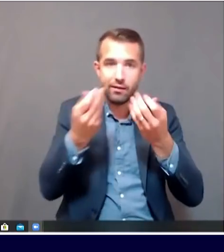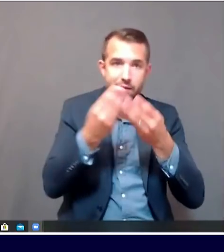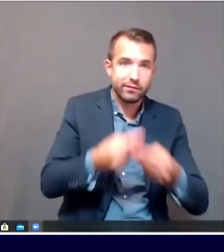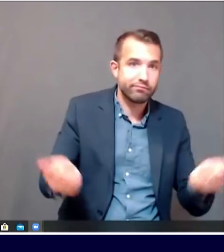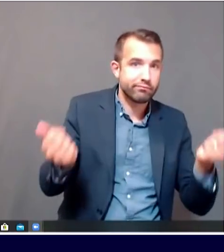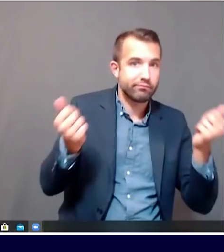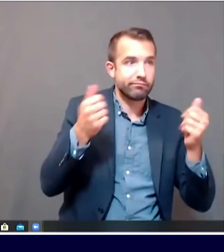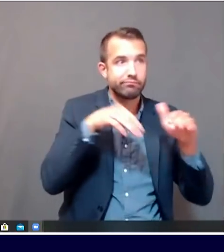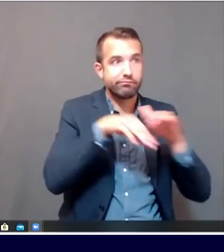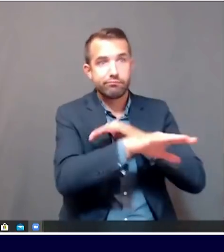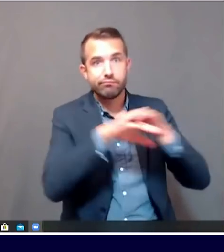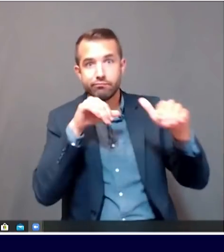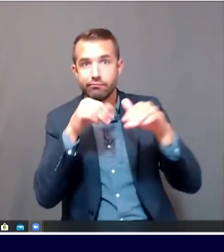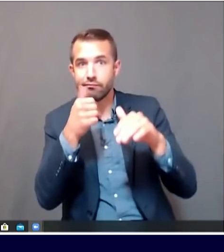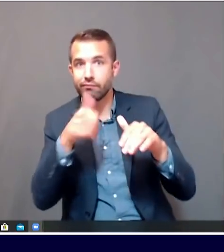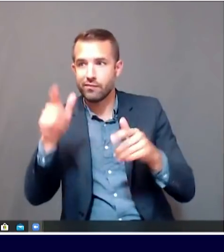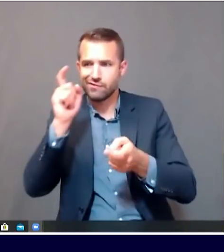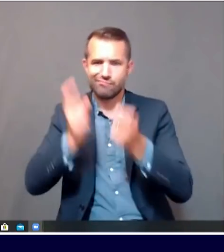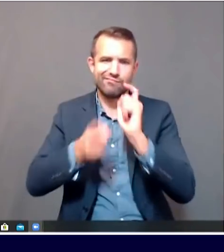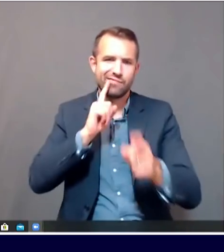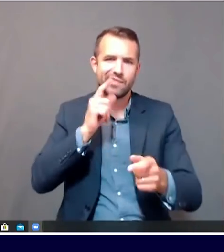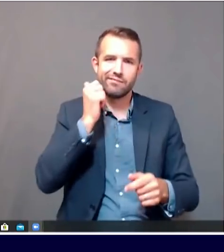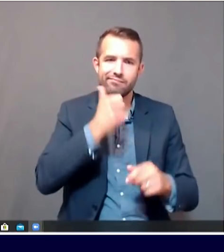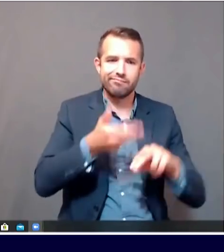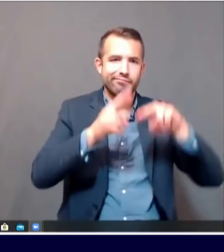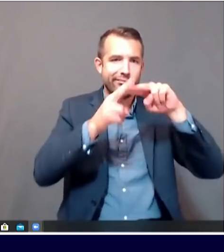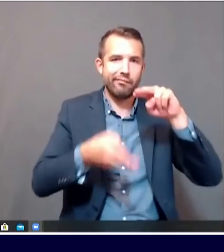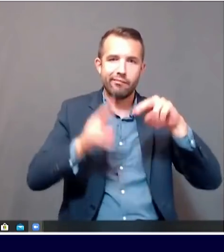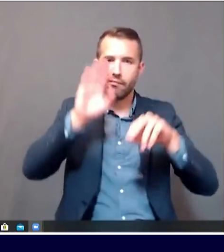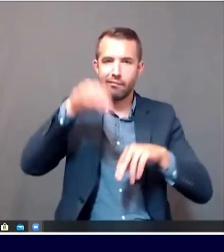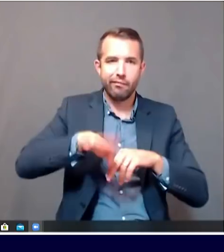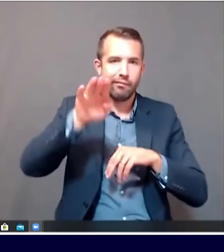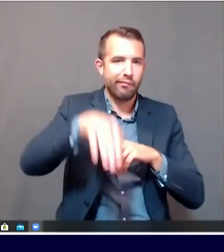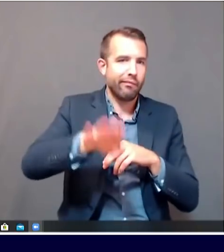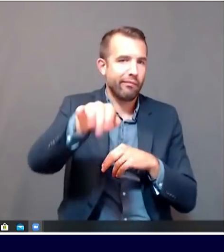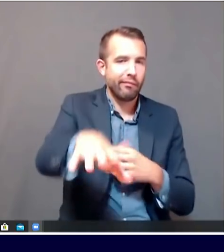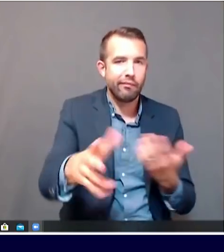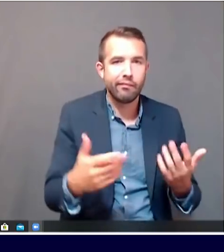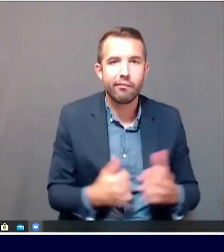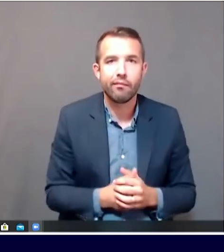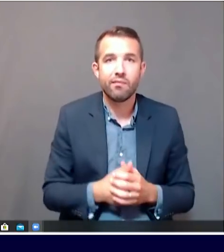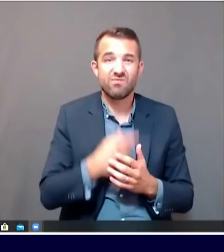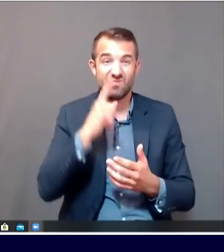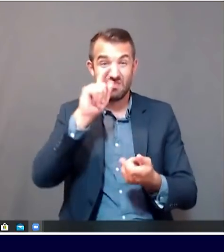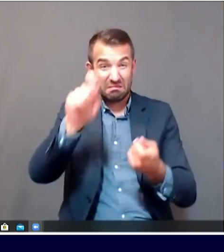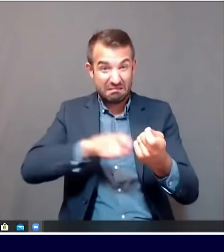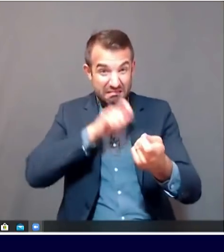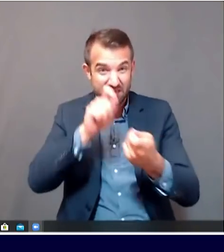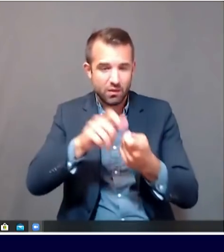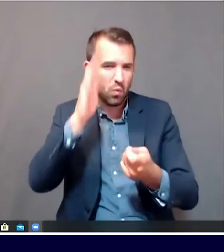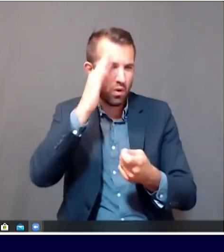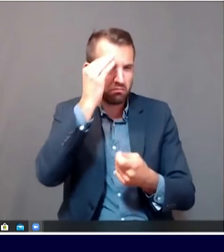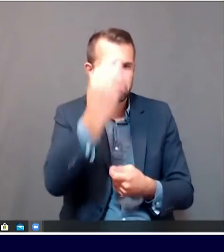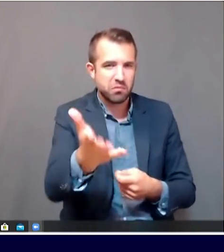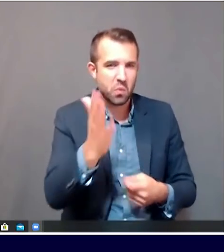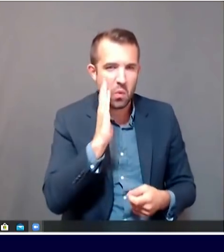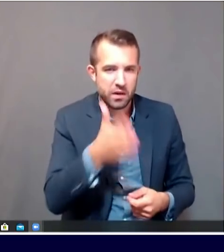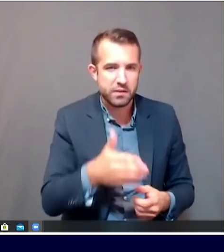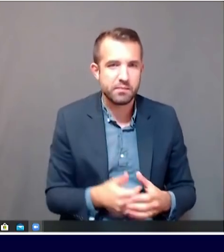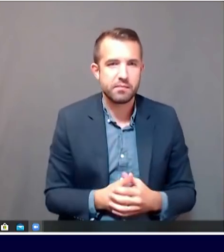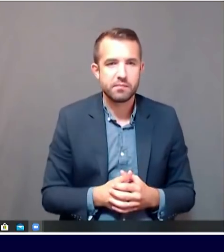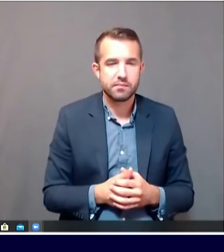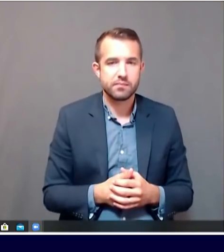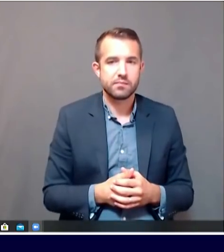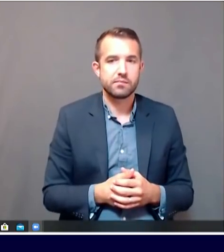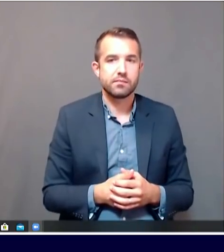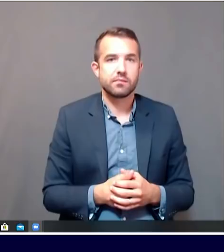as individuals are then released from their quarantine. So it does change. We can get you, again, the exact number of individuals right now,